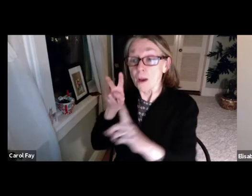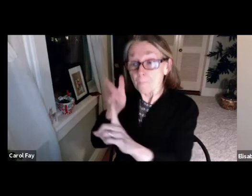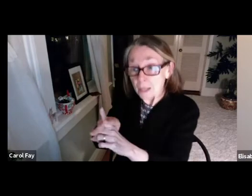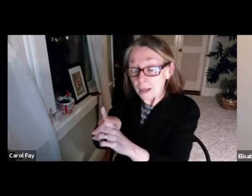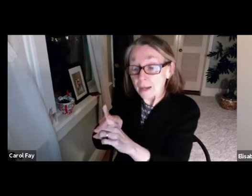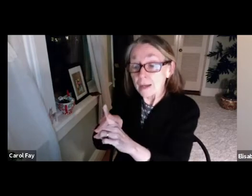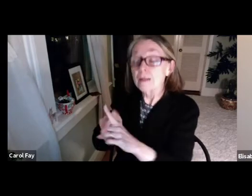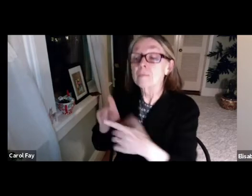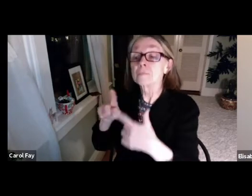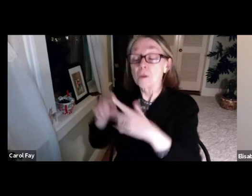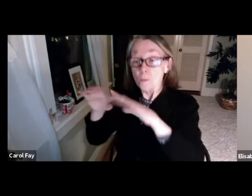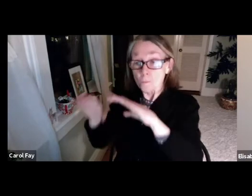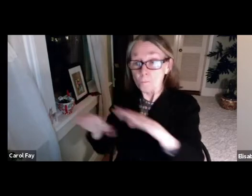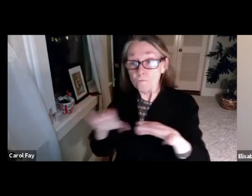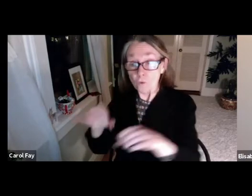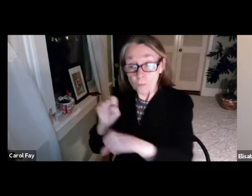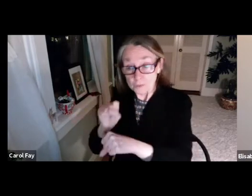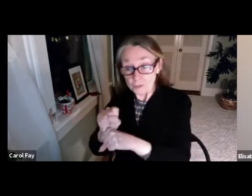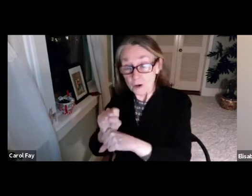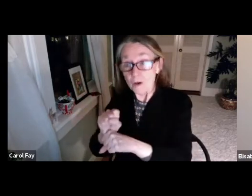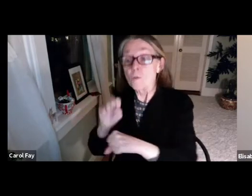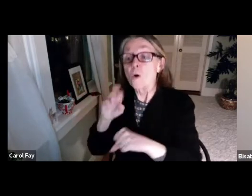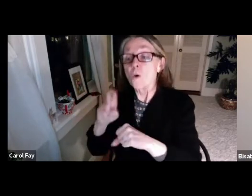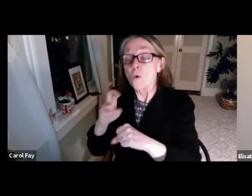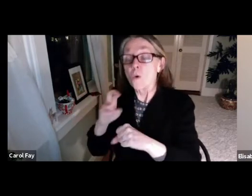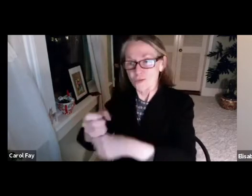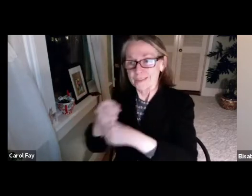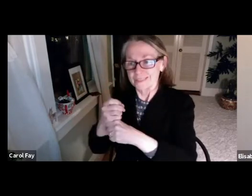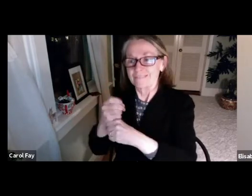enjoy equal access to employee benefits.